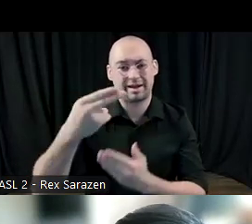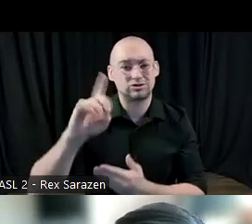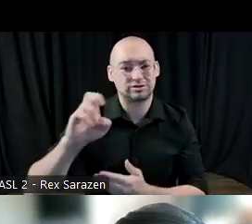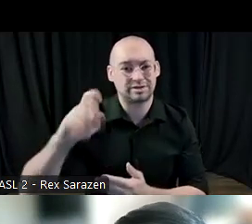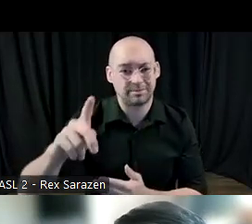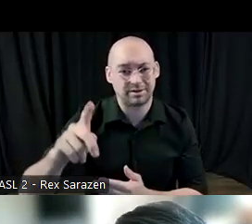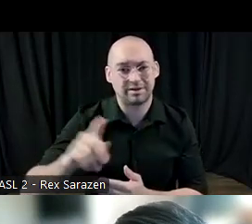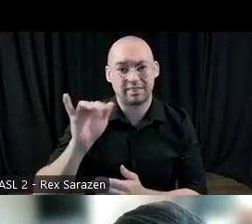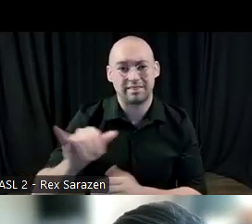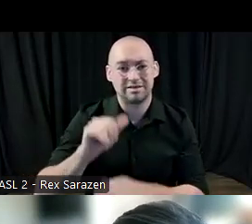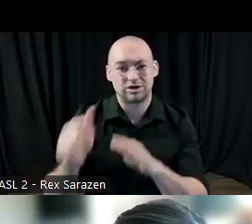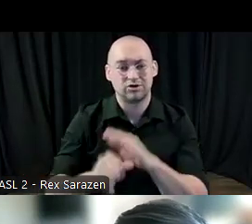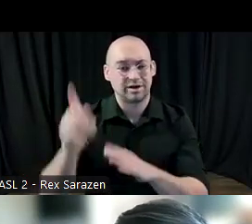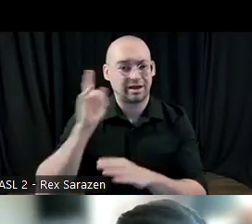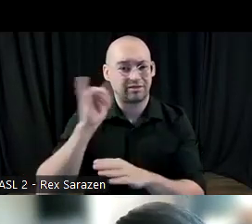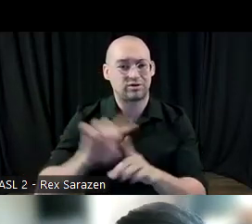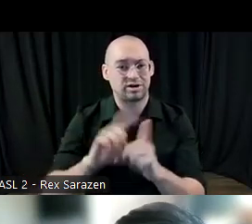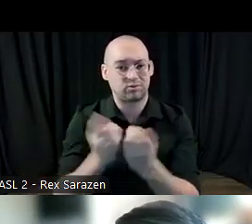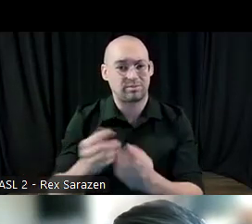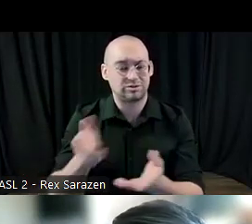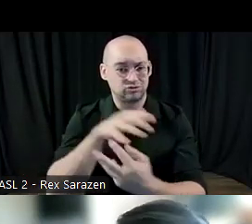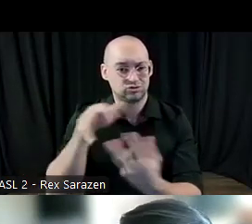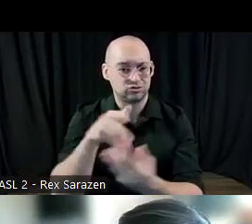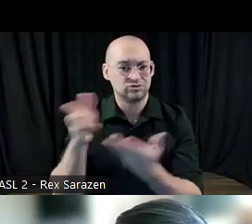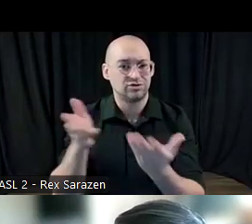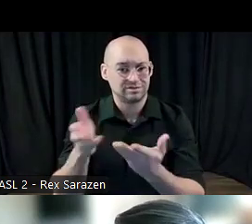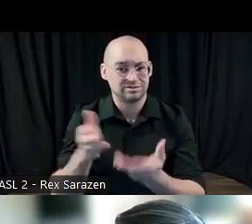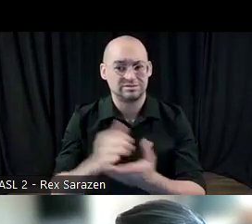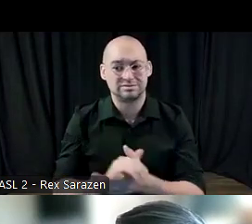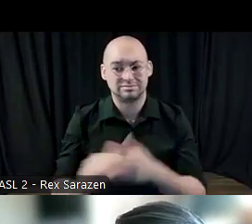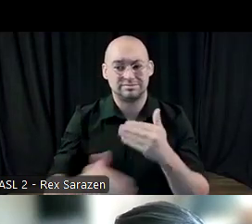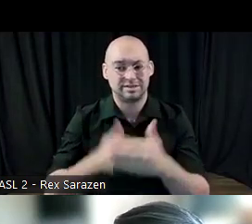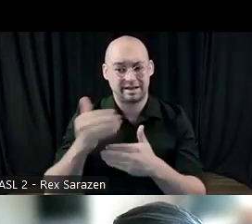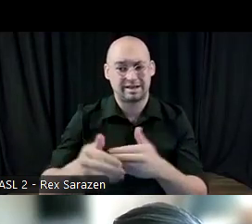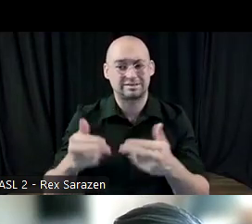the California Department of Social Services. Next slide.